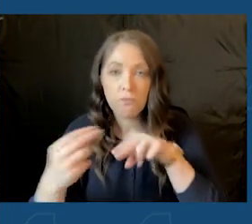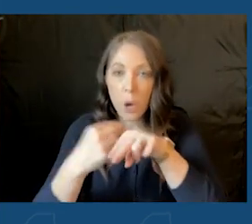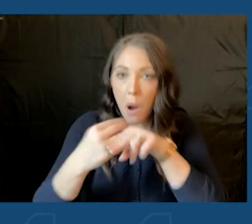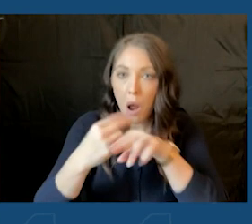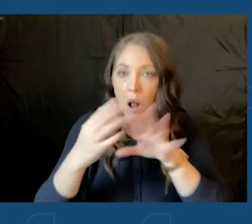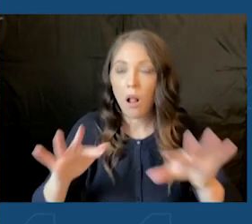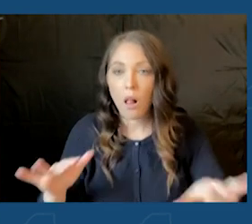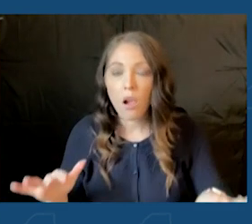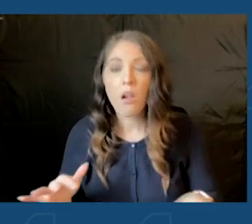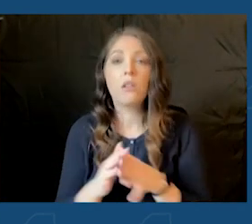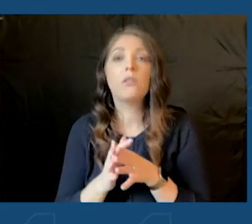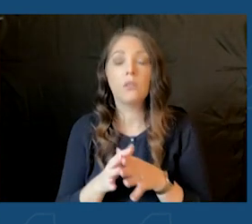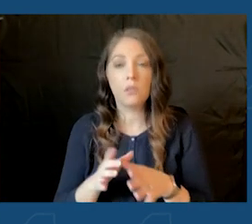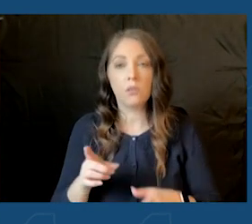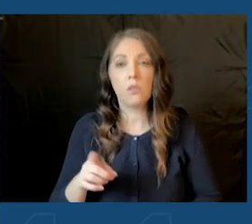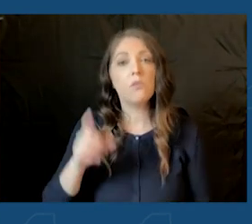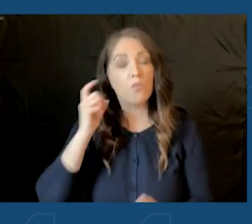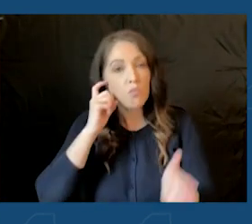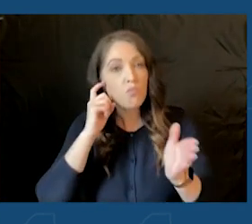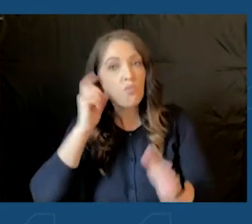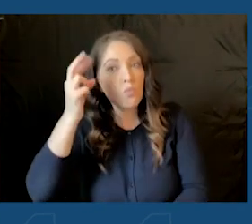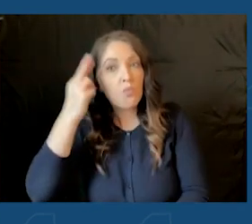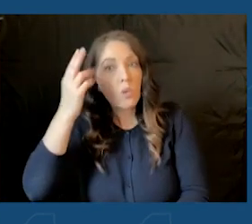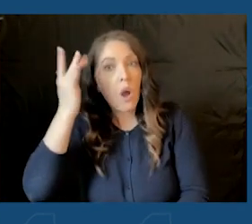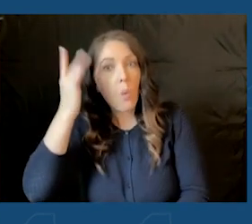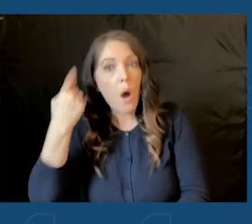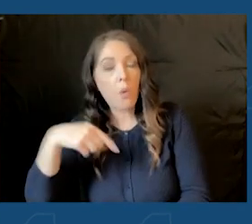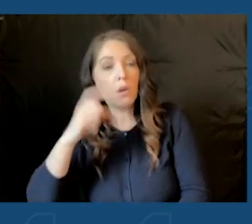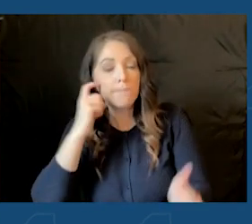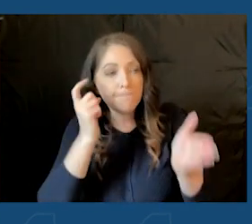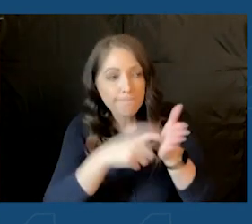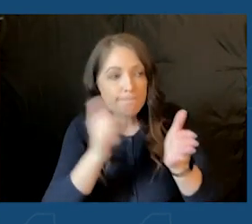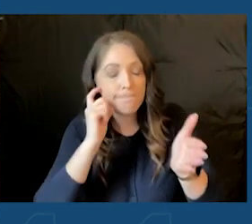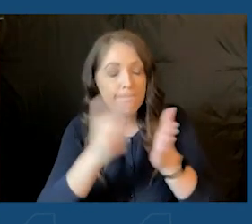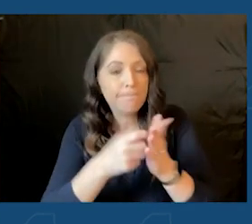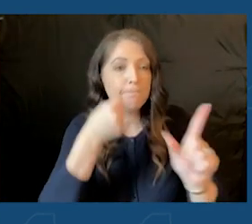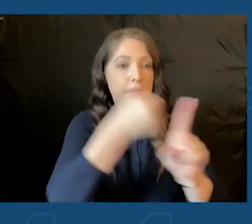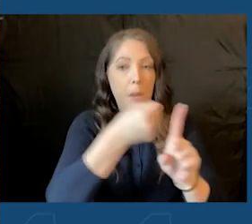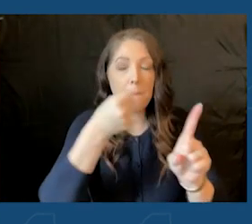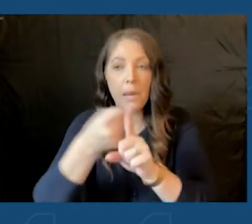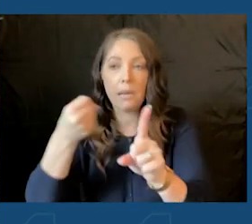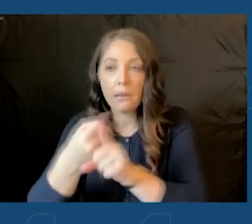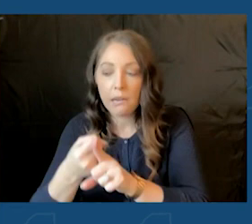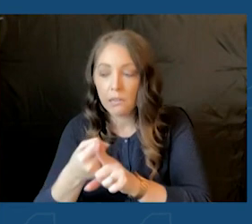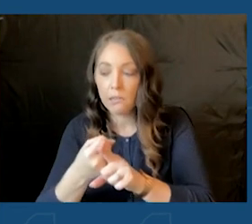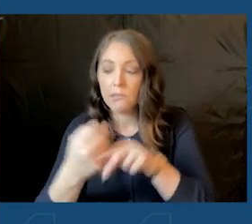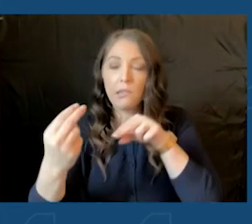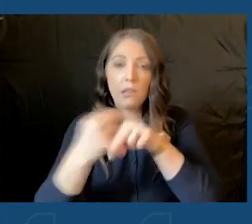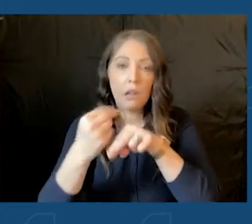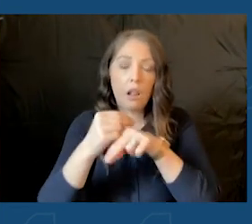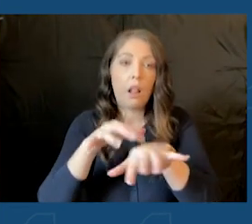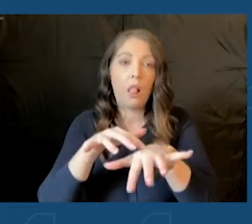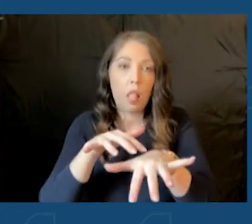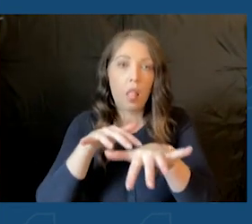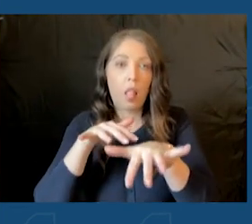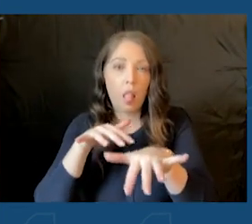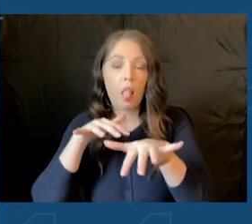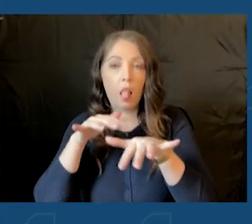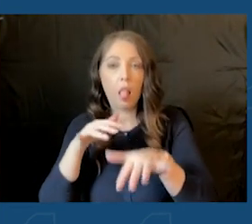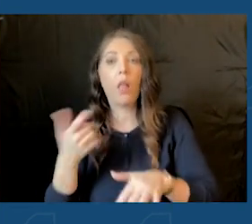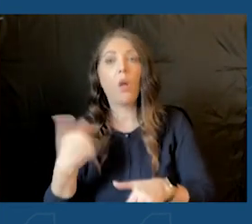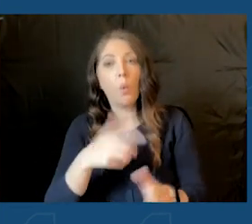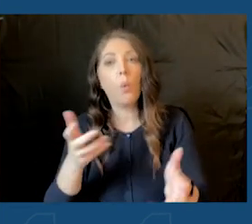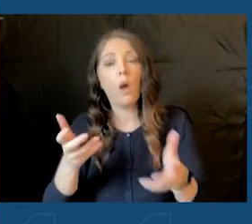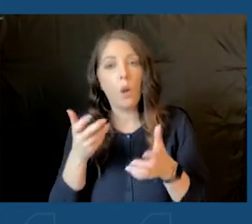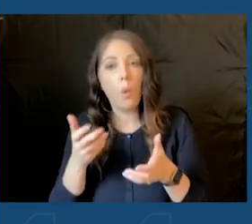is to identify all of the localized impacts. Big picture, congestion pricing is reducing congestion and improving